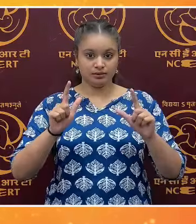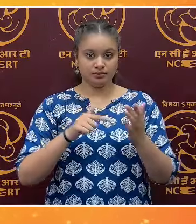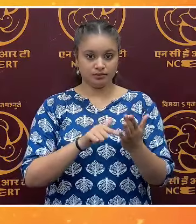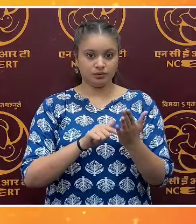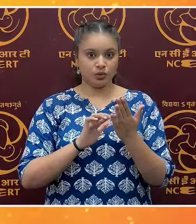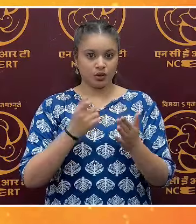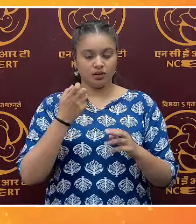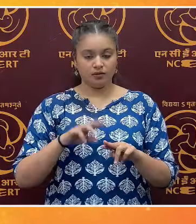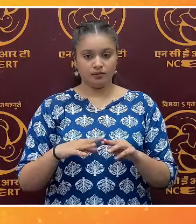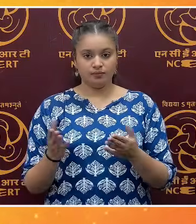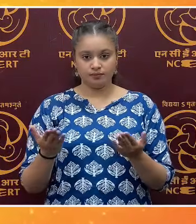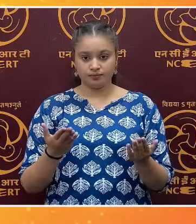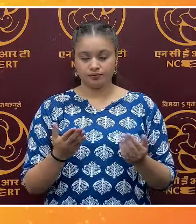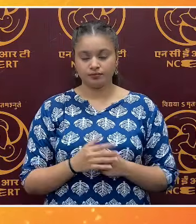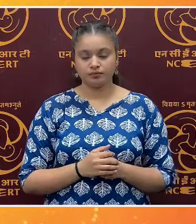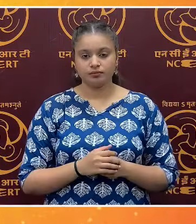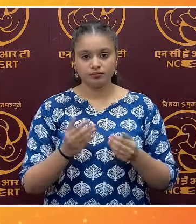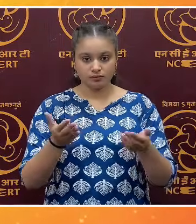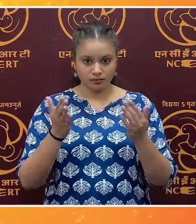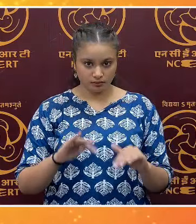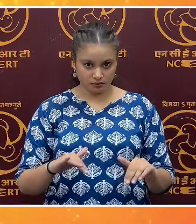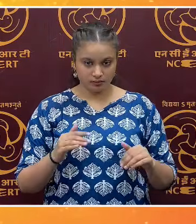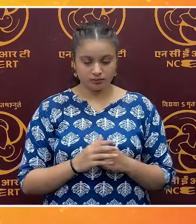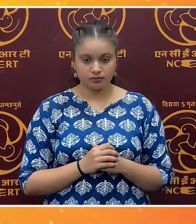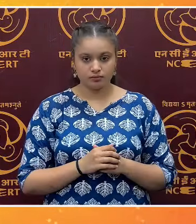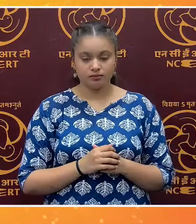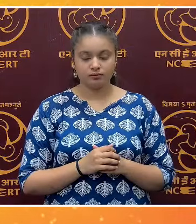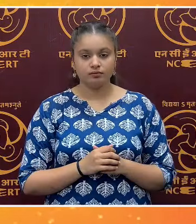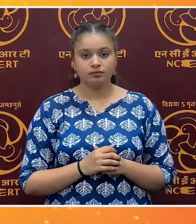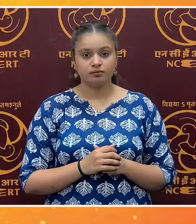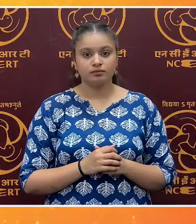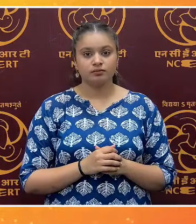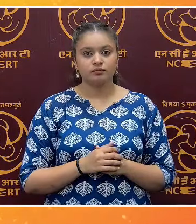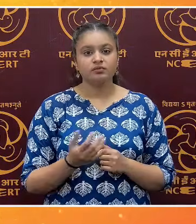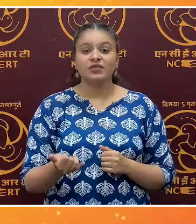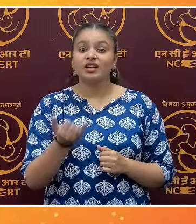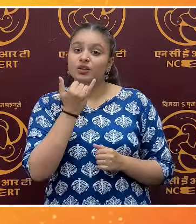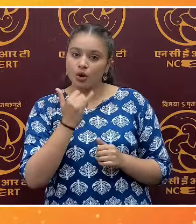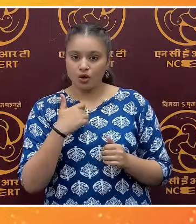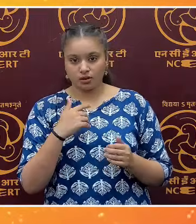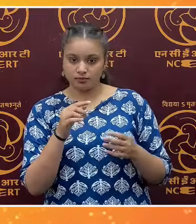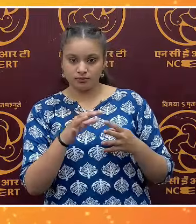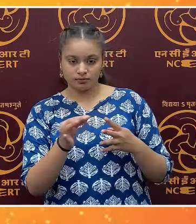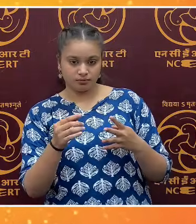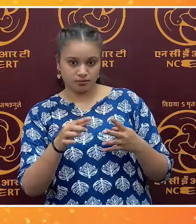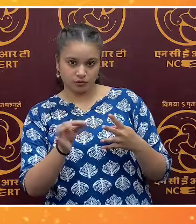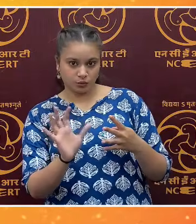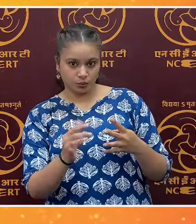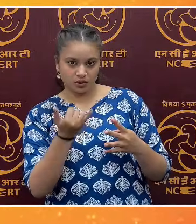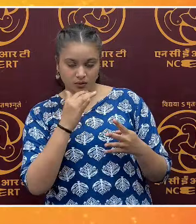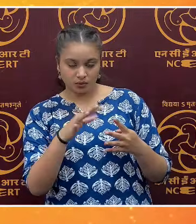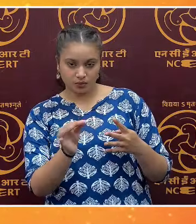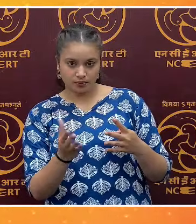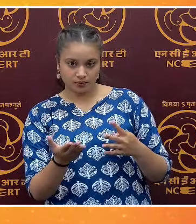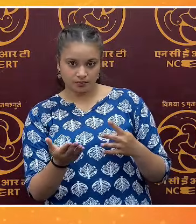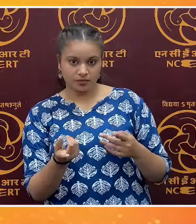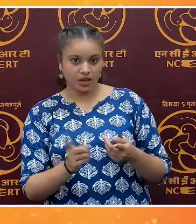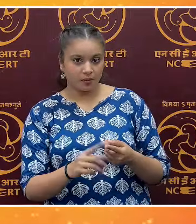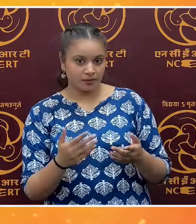Okay. Then a short circuit occurs when, let's give a wrong answer Wrong to answer it. and see what happens.